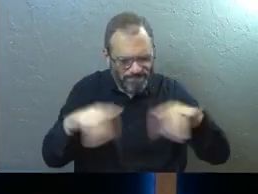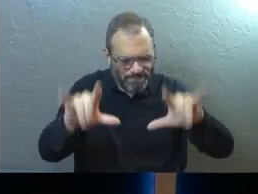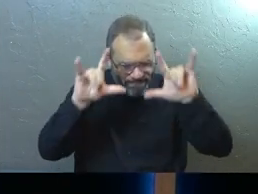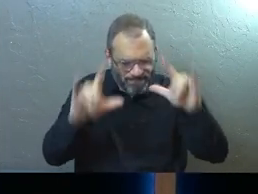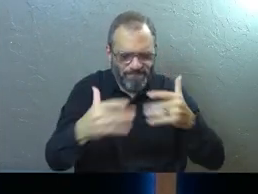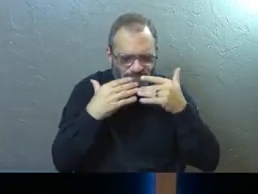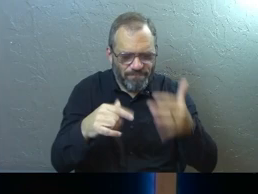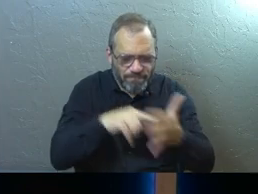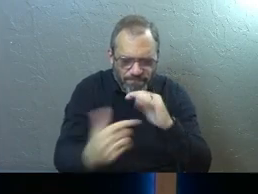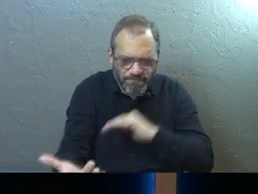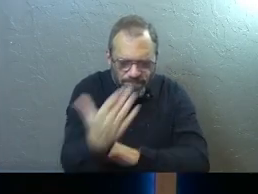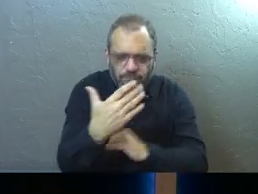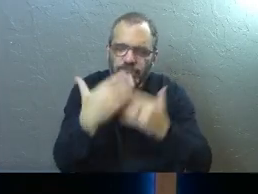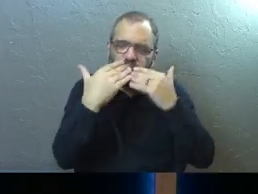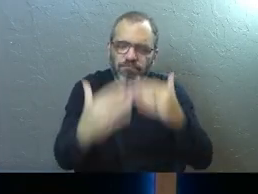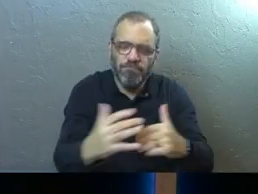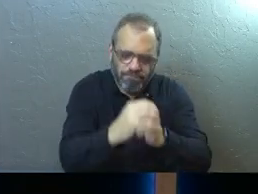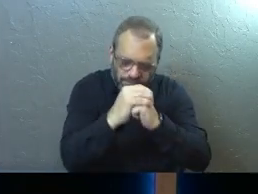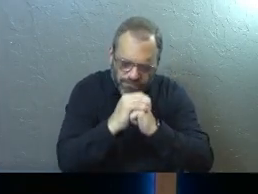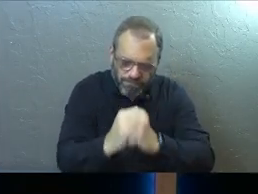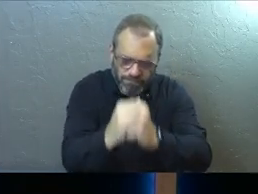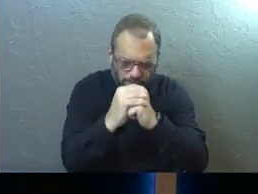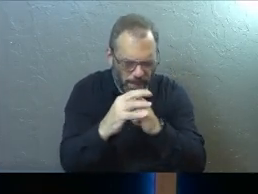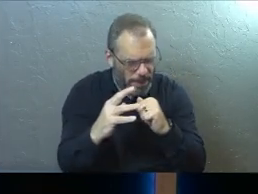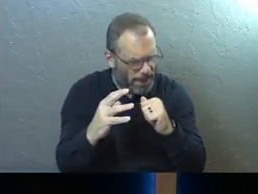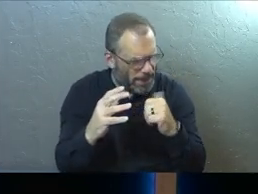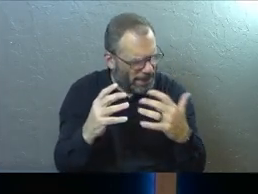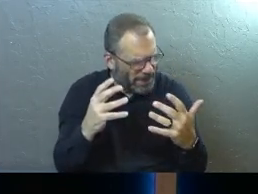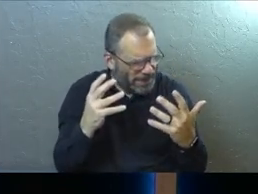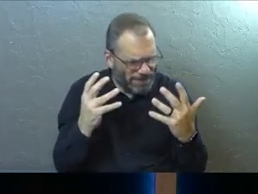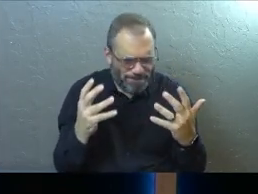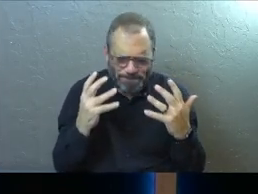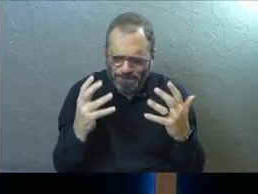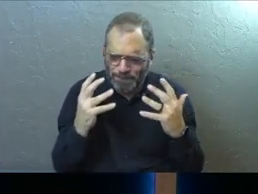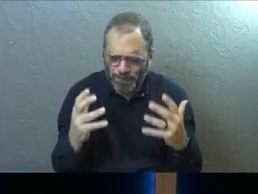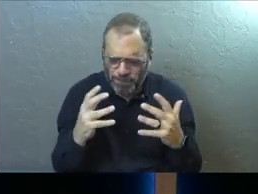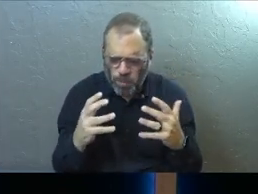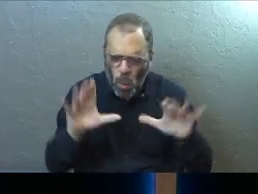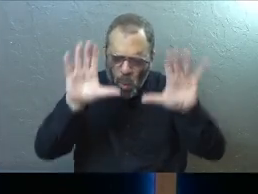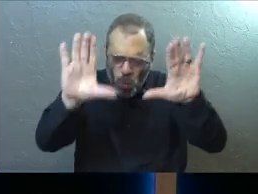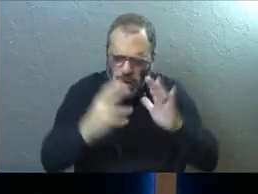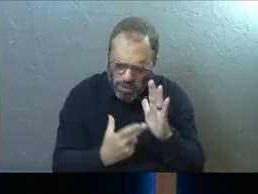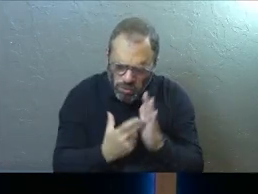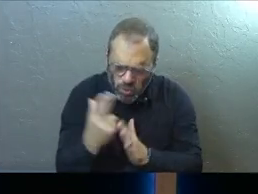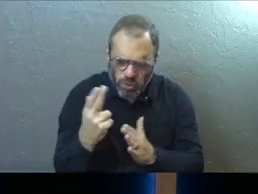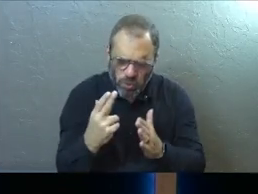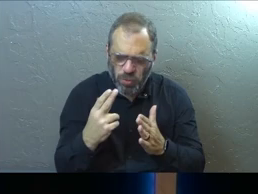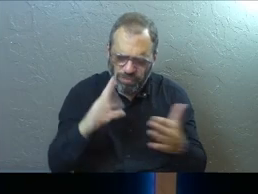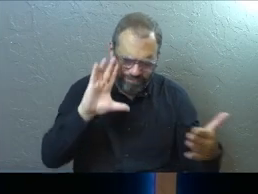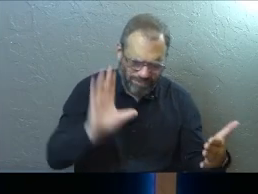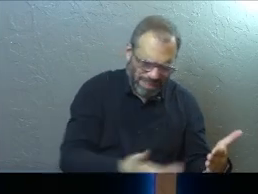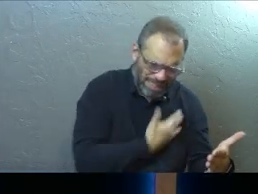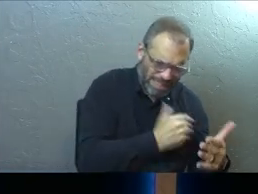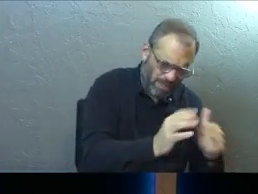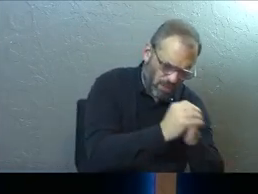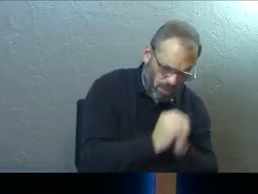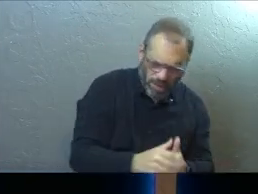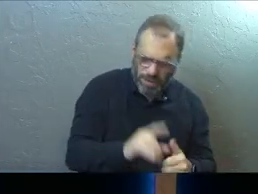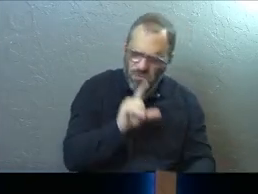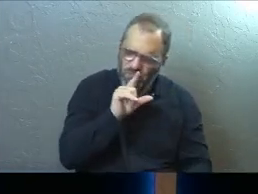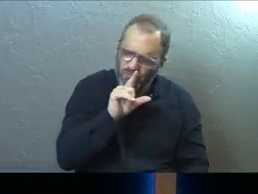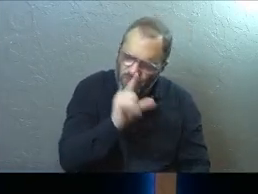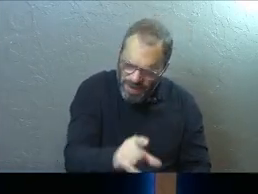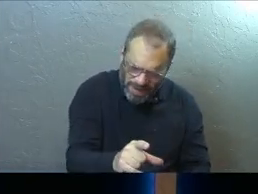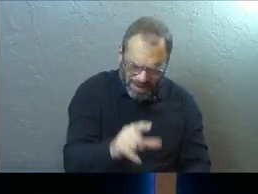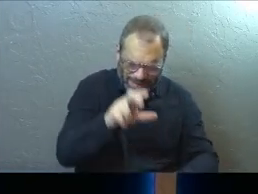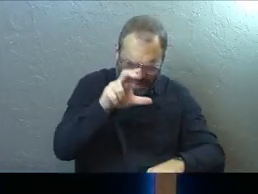for this morning. God, thank you for worship, God, the incredible truths that we got to sing, God, and these realities